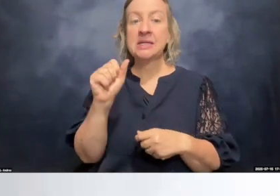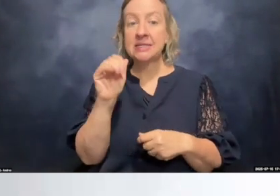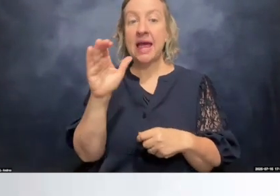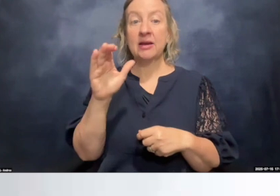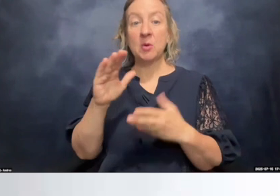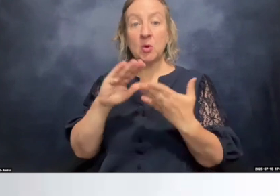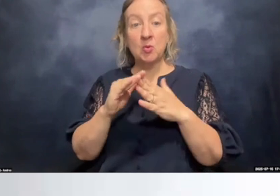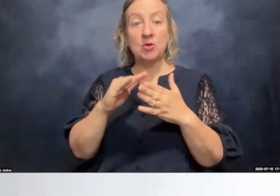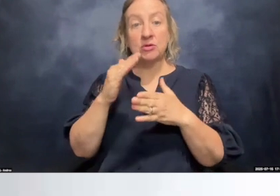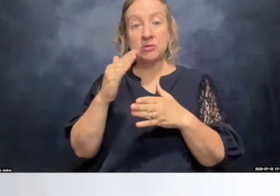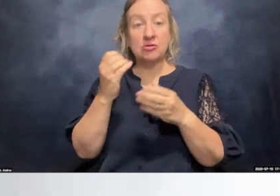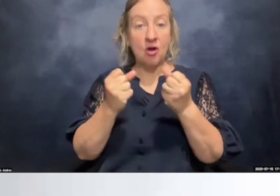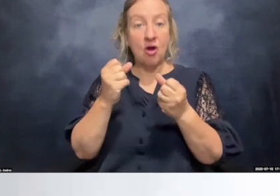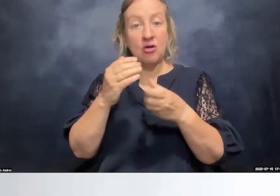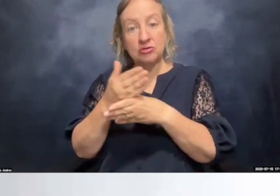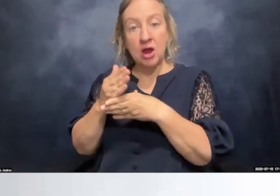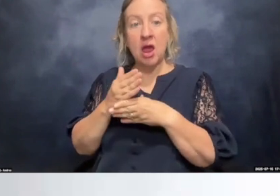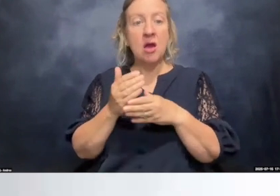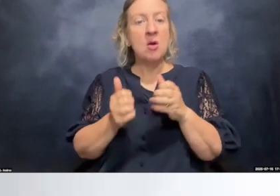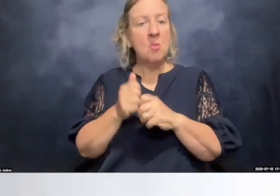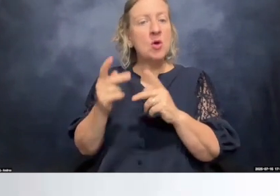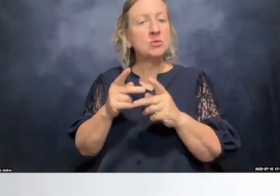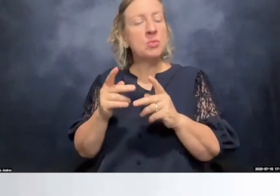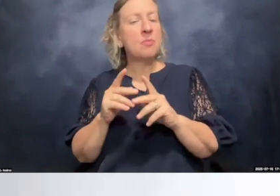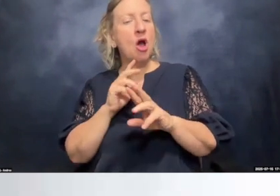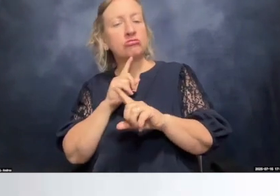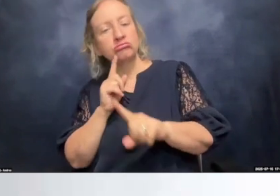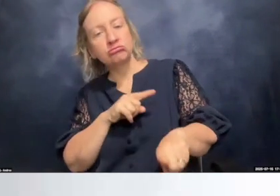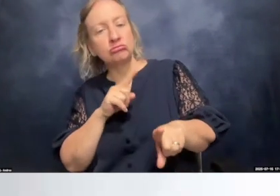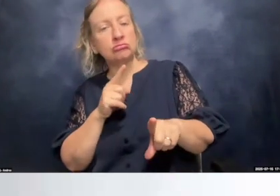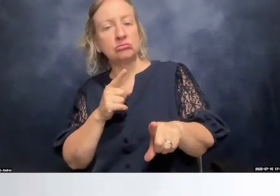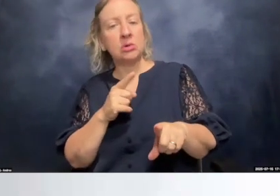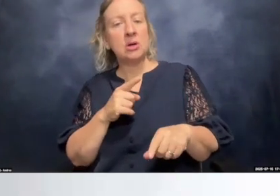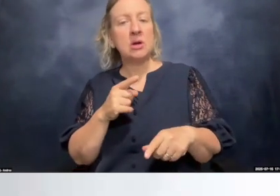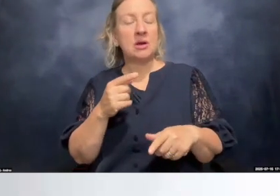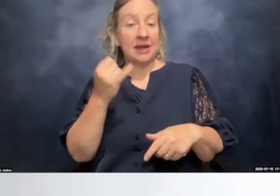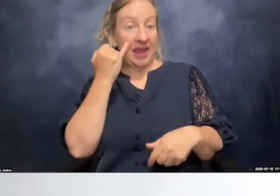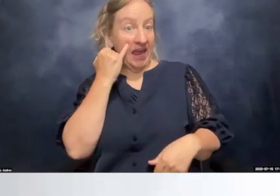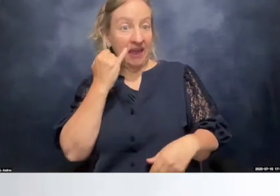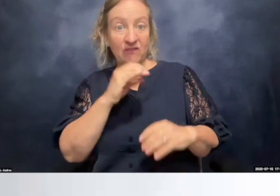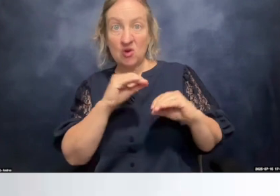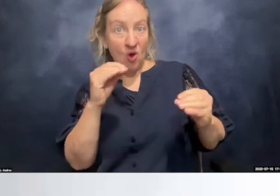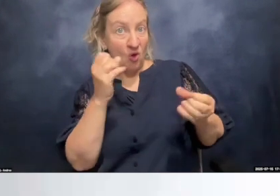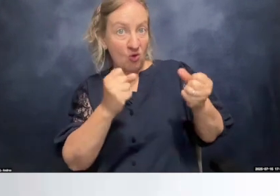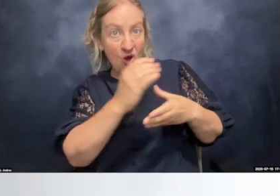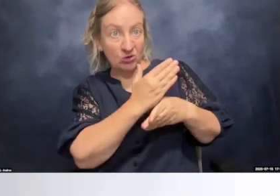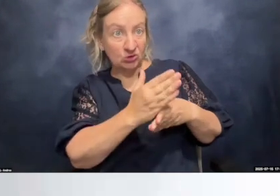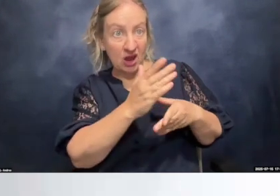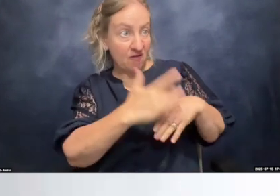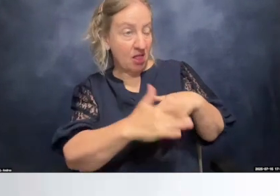who responded to a post-trip survey answered that they would not have been able to make a trip if an Our Community Car Share vehicle was